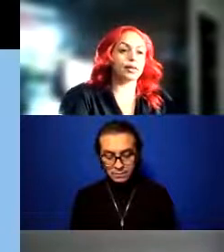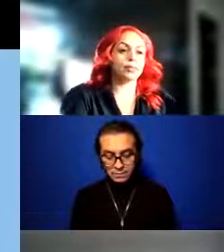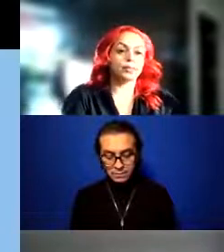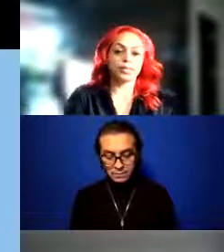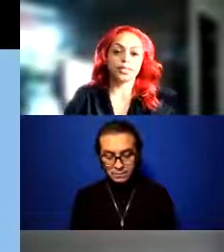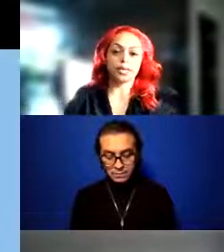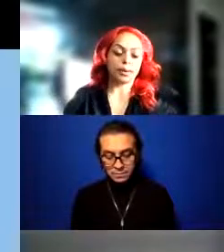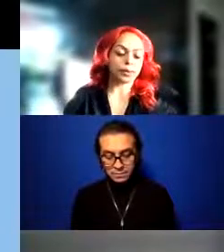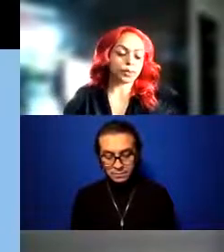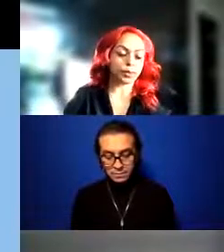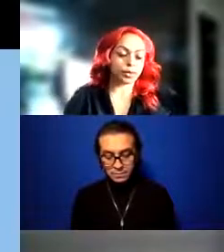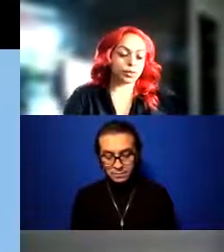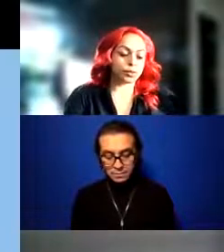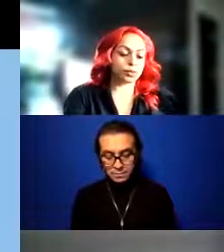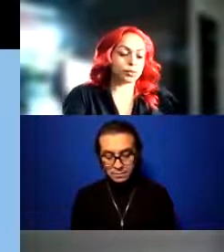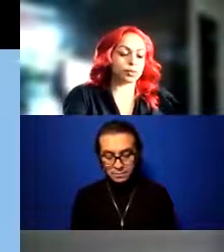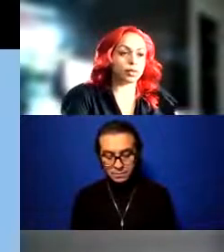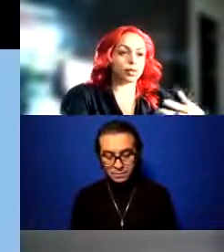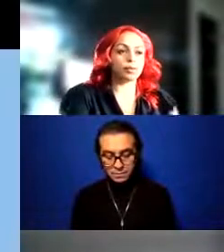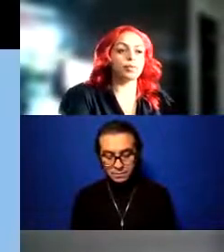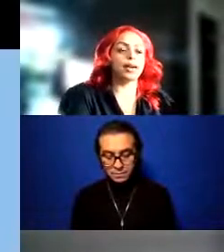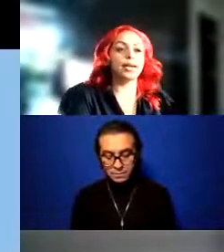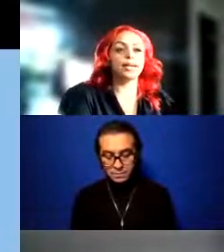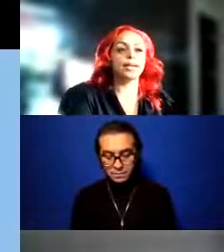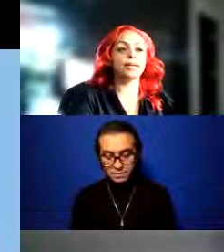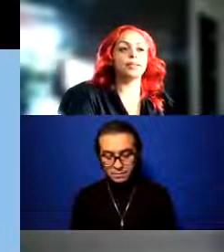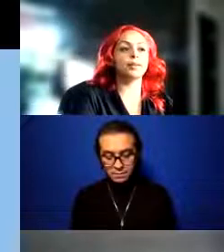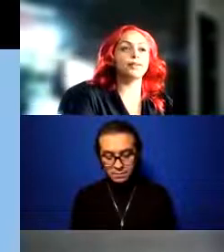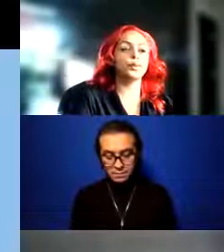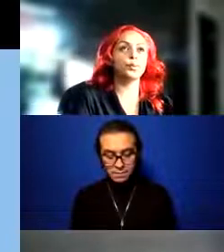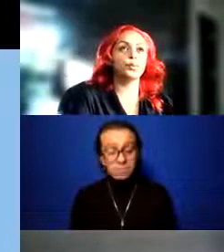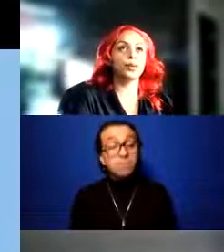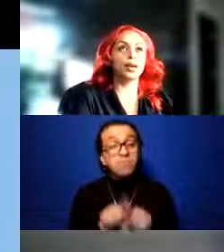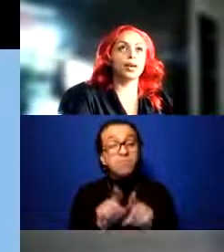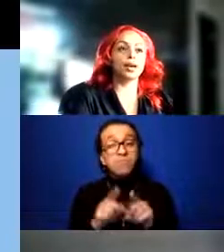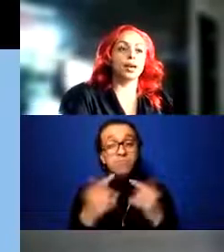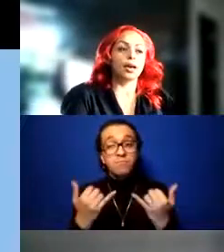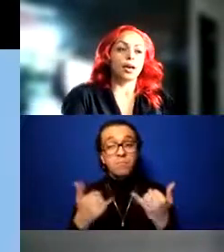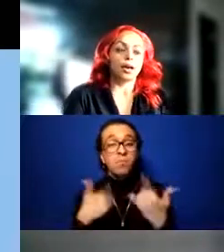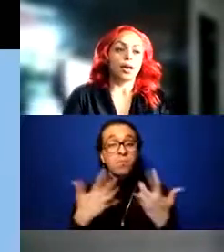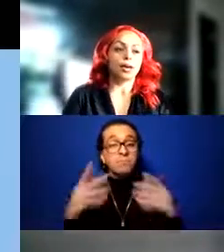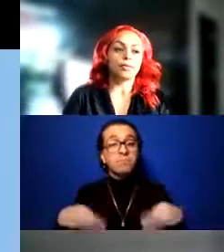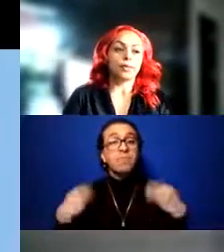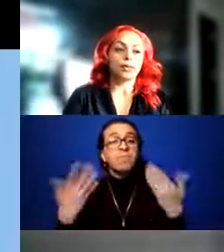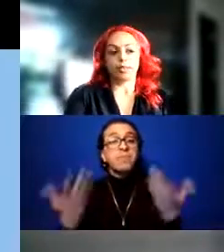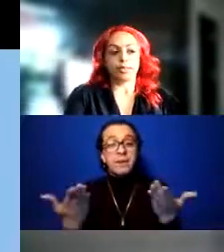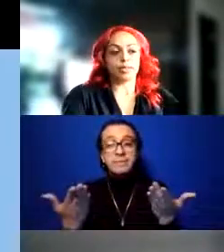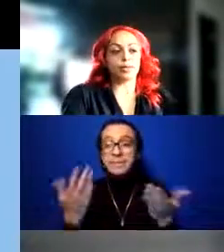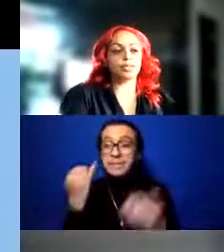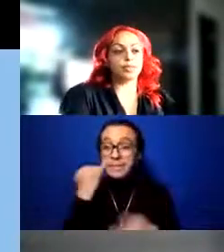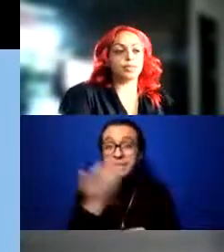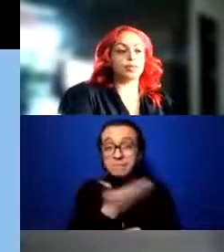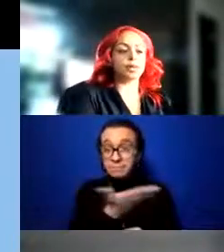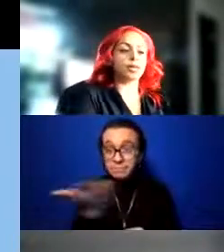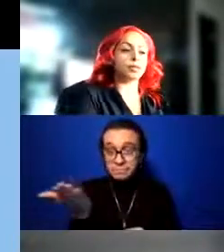And during this time, I also wanted to provide, if you have any, like I